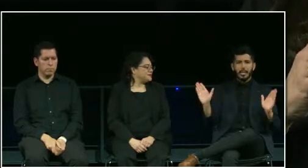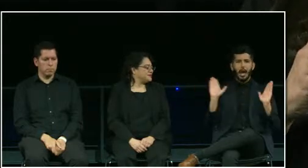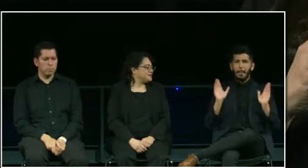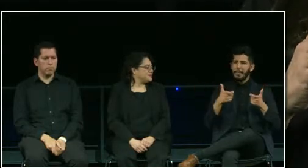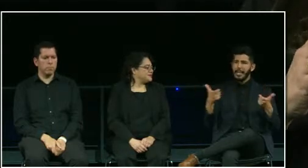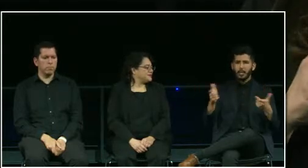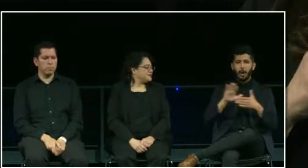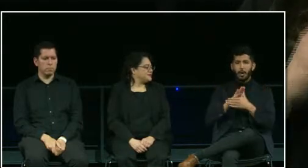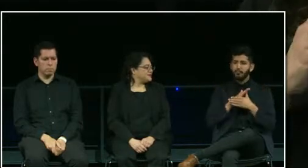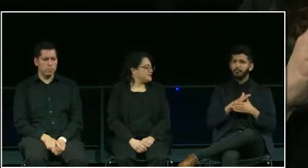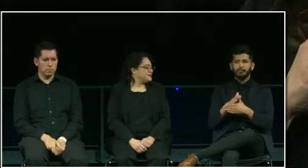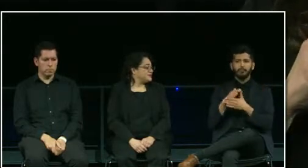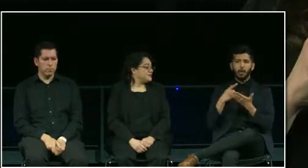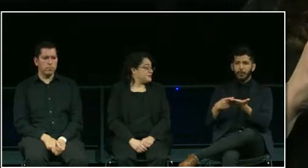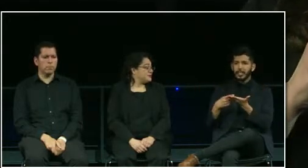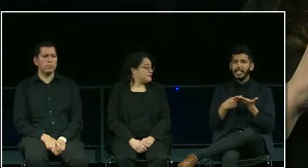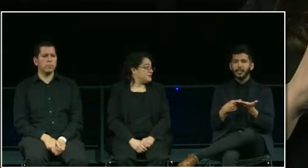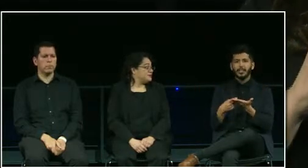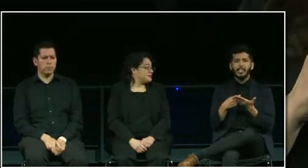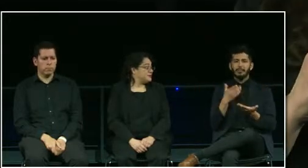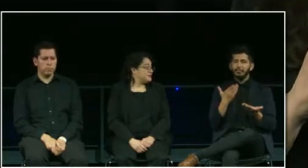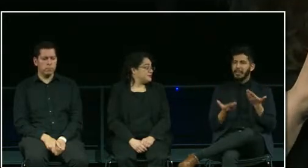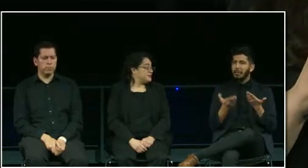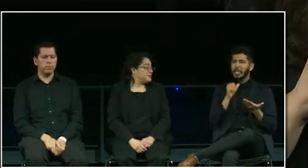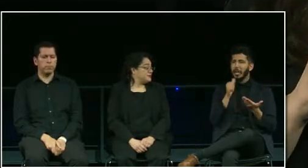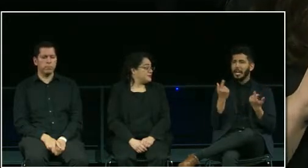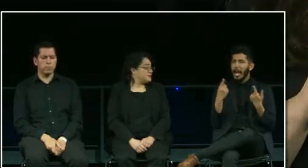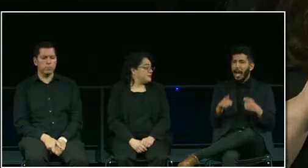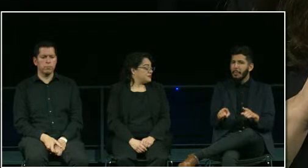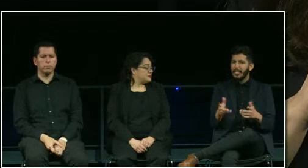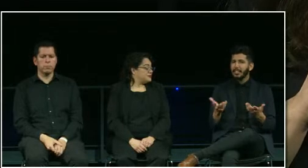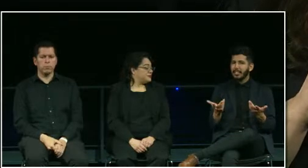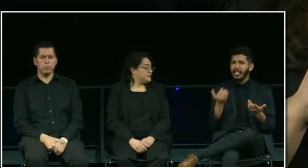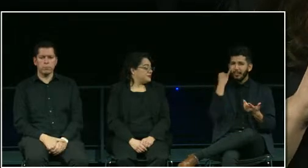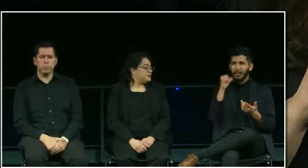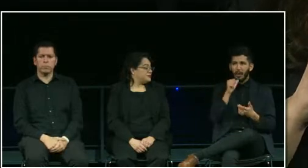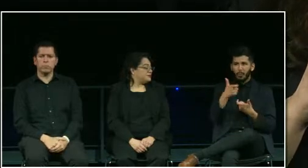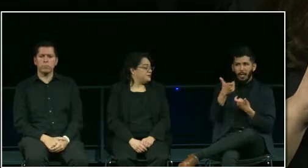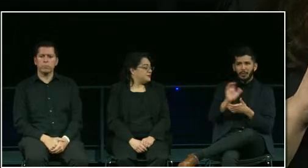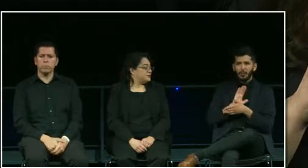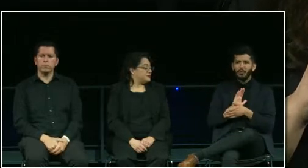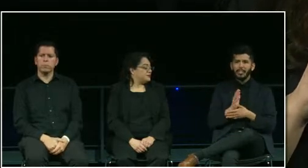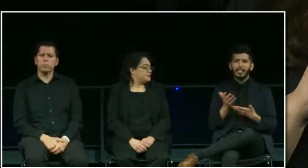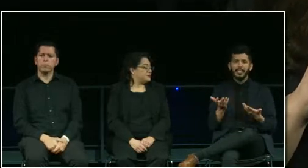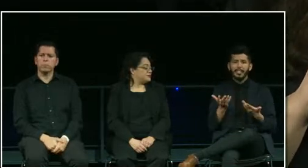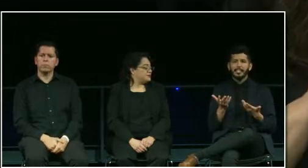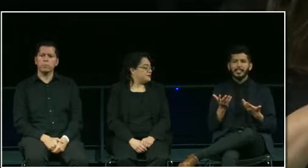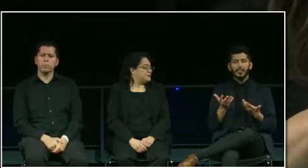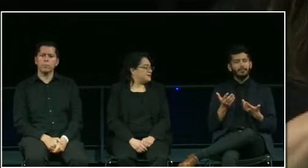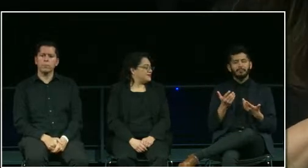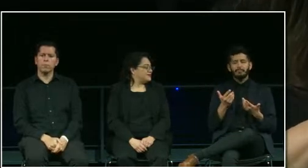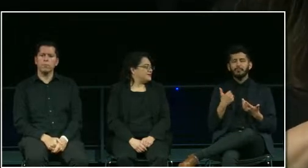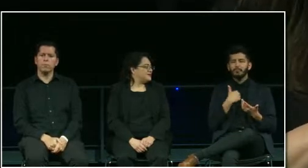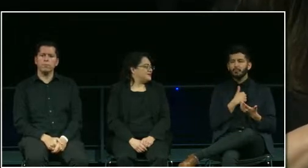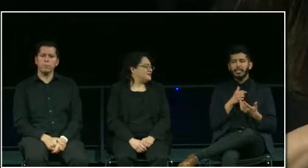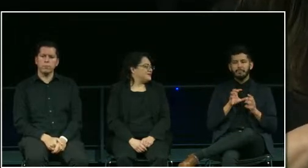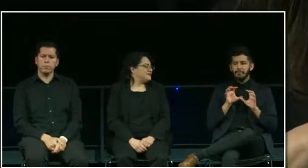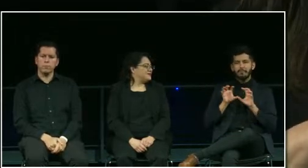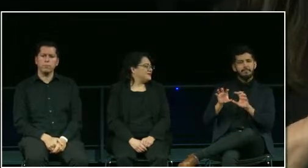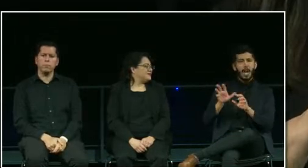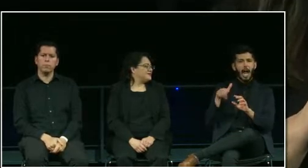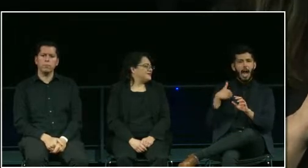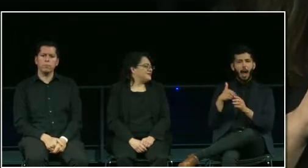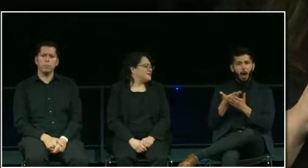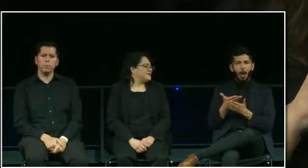that it might not have on that major level. So it just gave so much love to like everyone else is